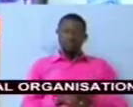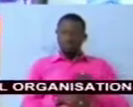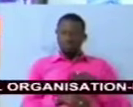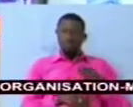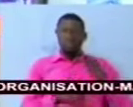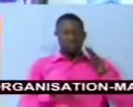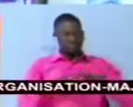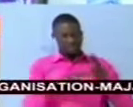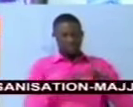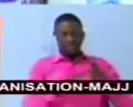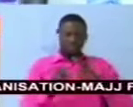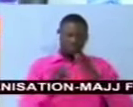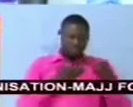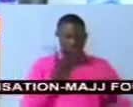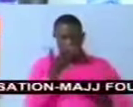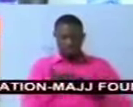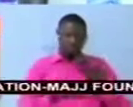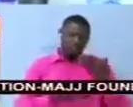and chat.